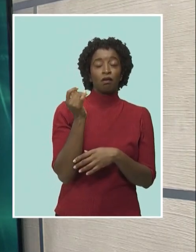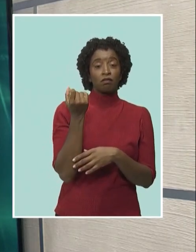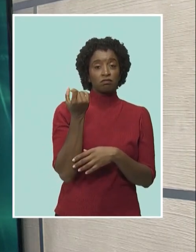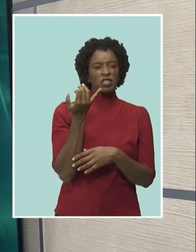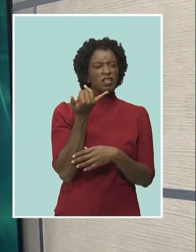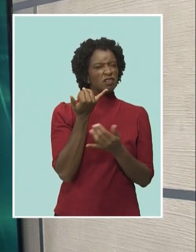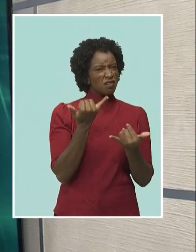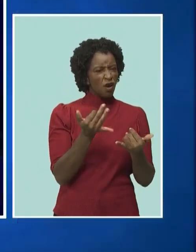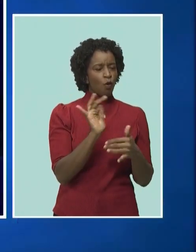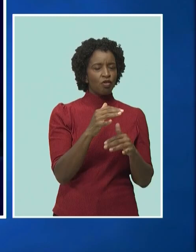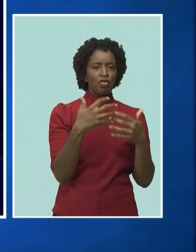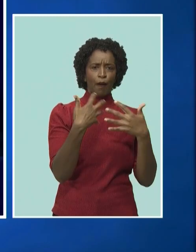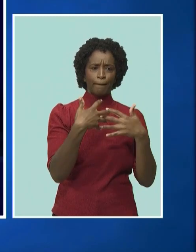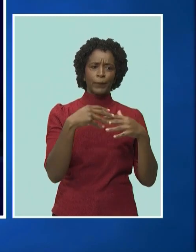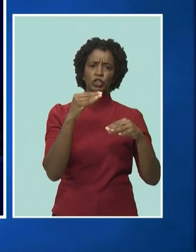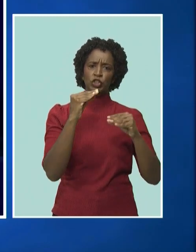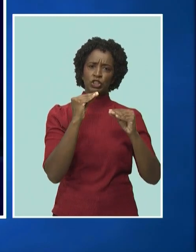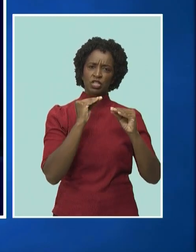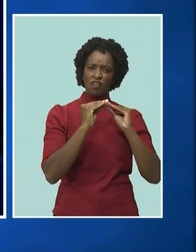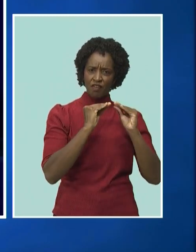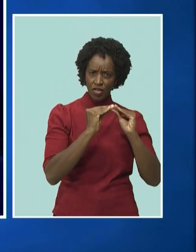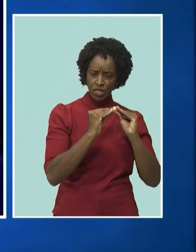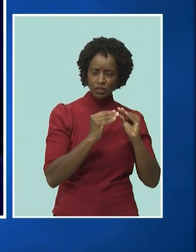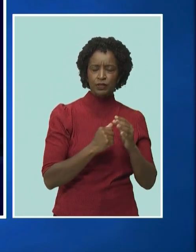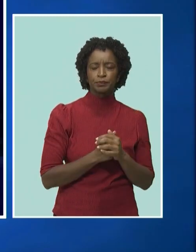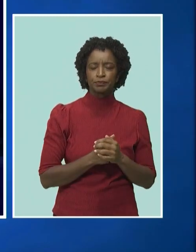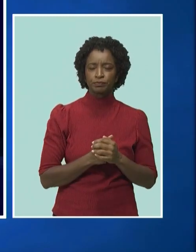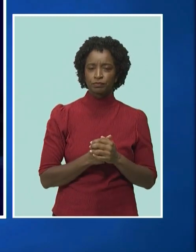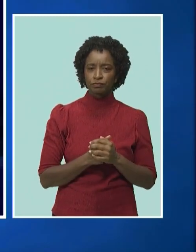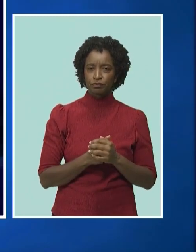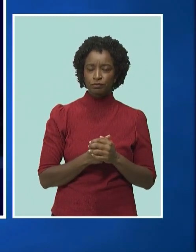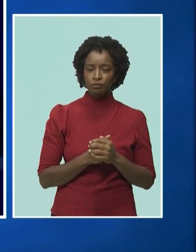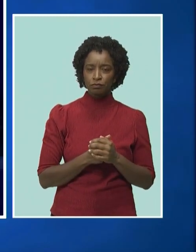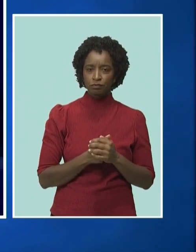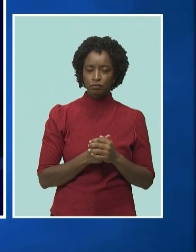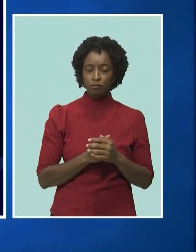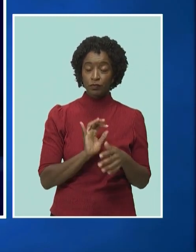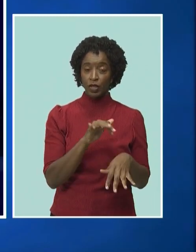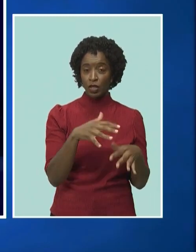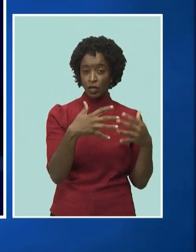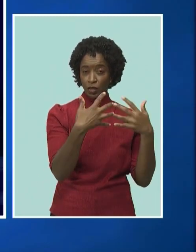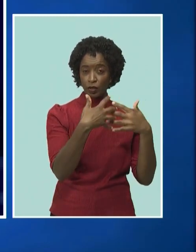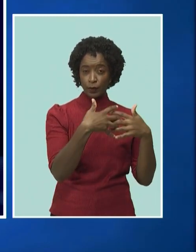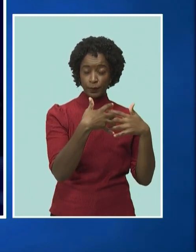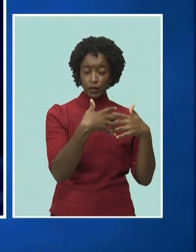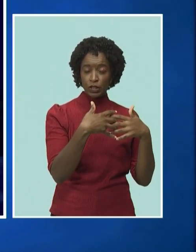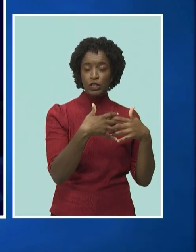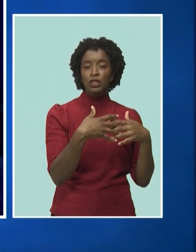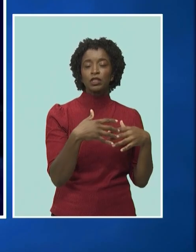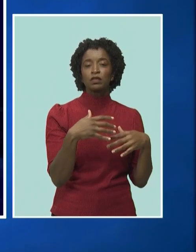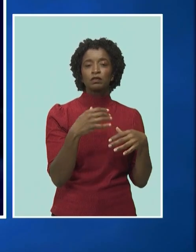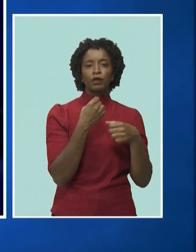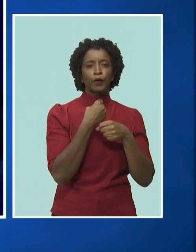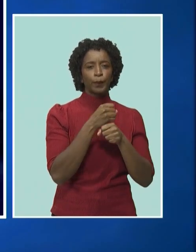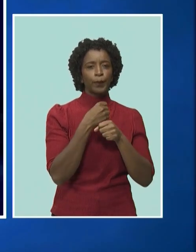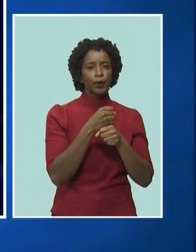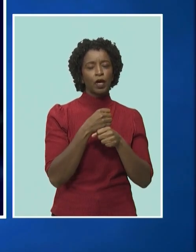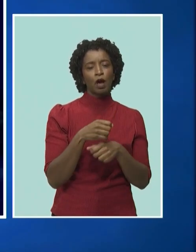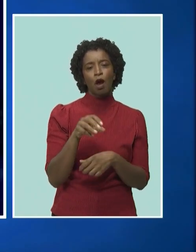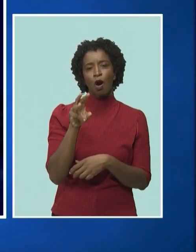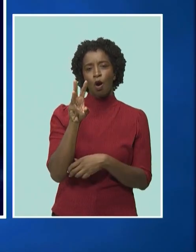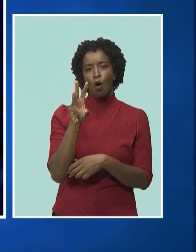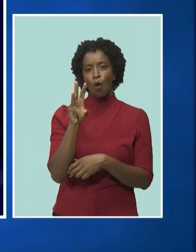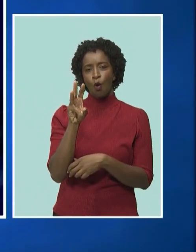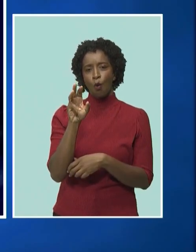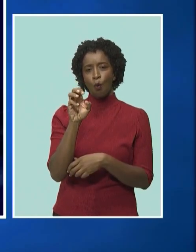back. The manufacturing plant that makes these wieners is Hypack Limited. You're familiar with this company. We are the distributor.